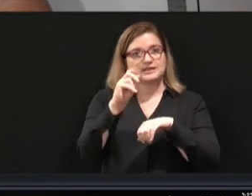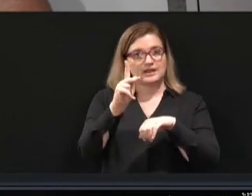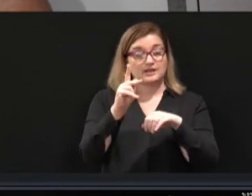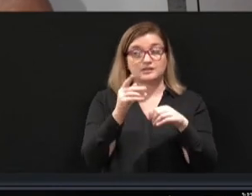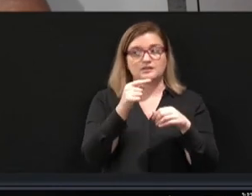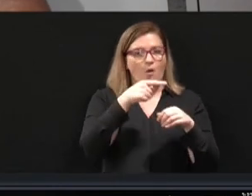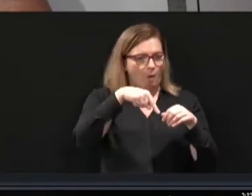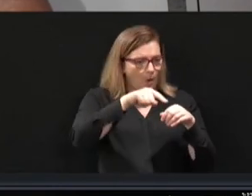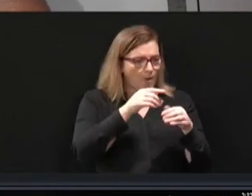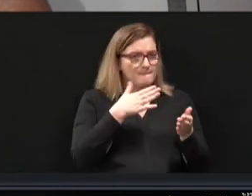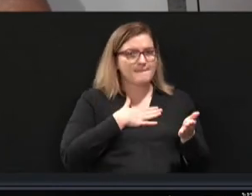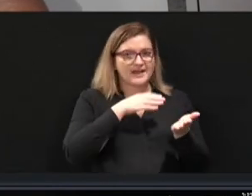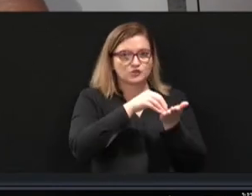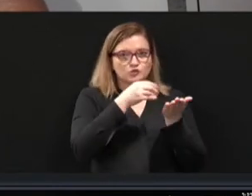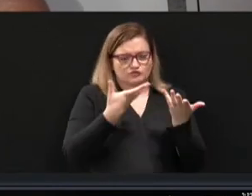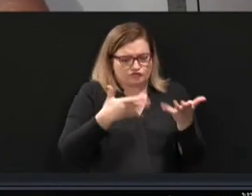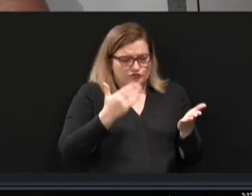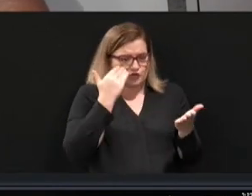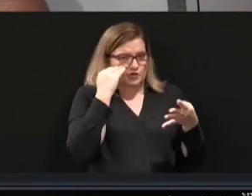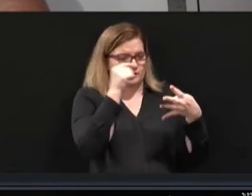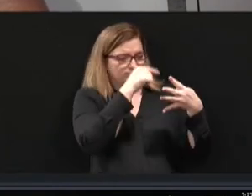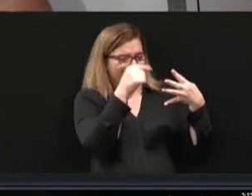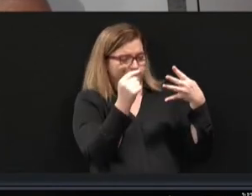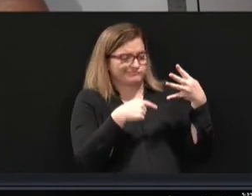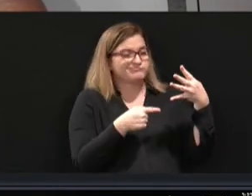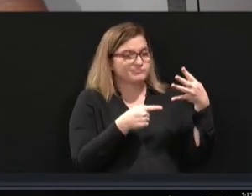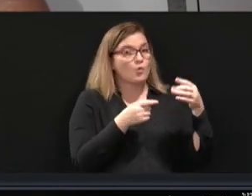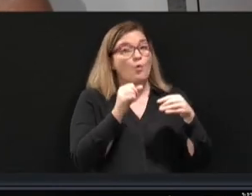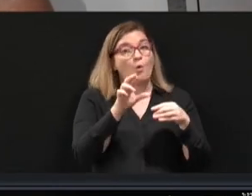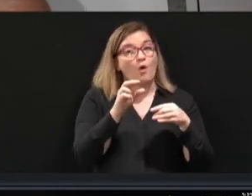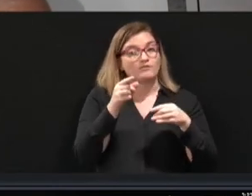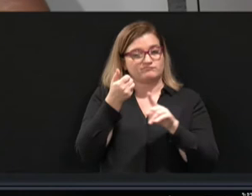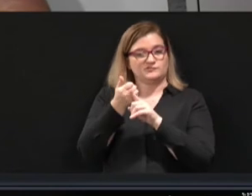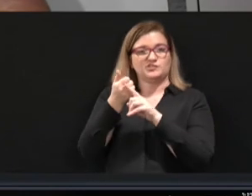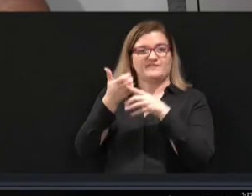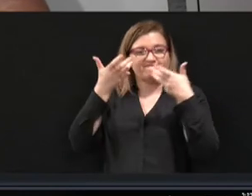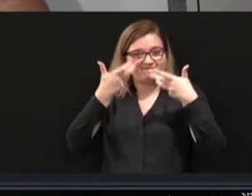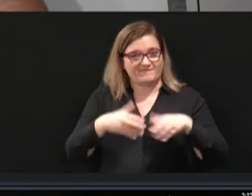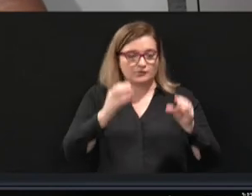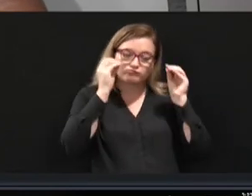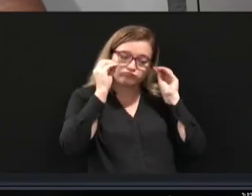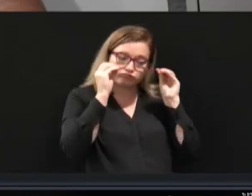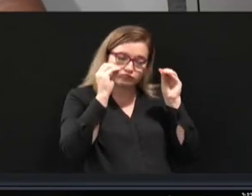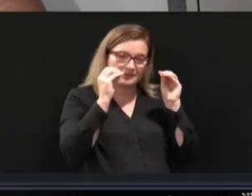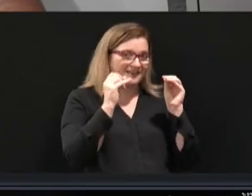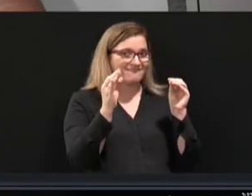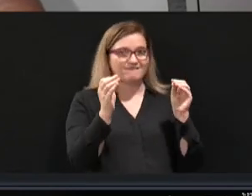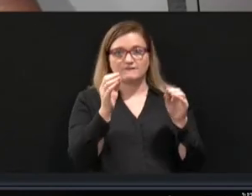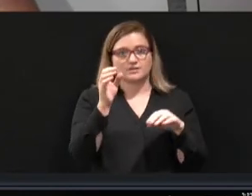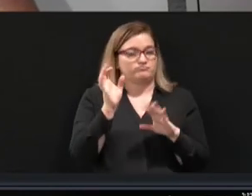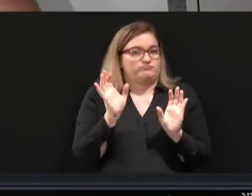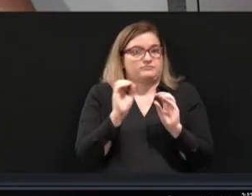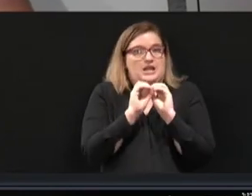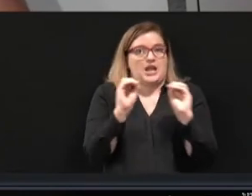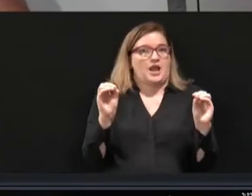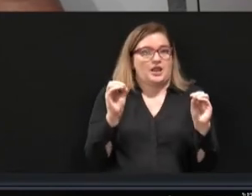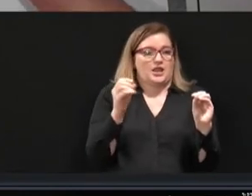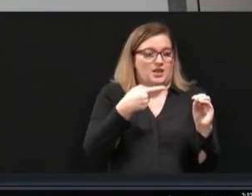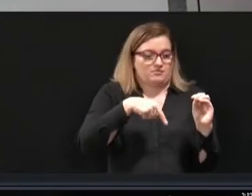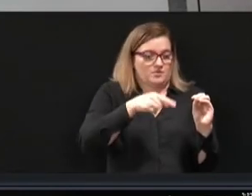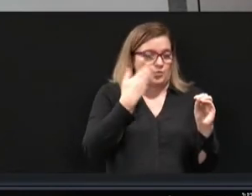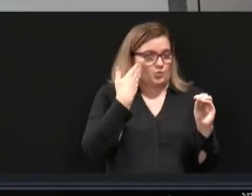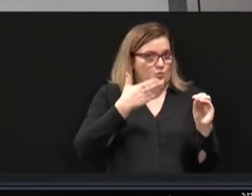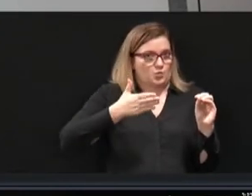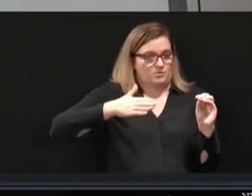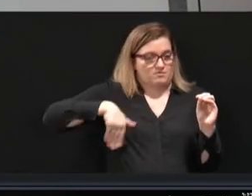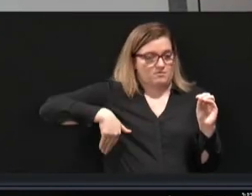knowing or that you have directly taught them. If they don't know anything, you're starting at the very beginning. Okay, so